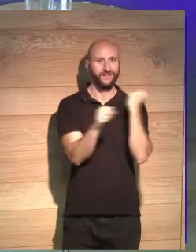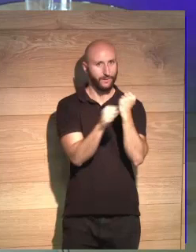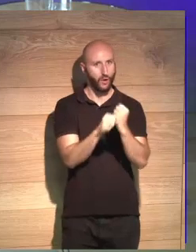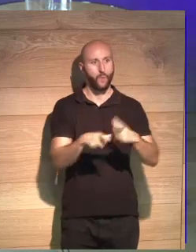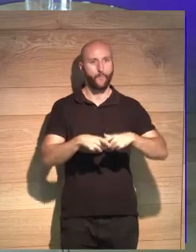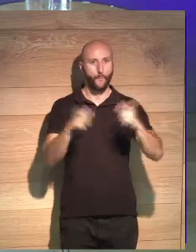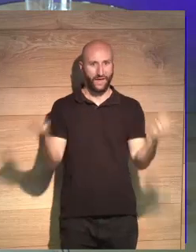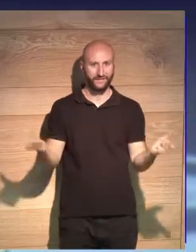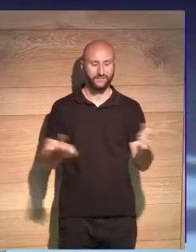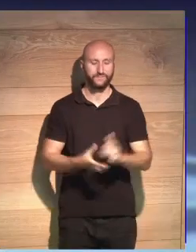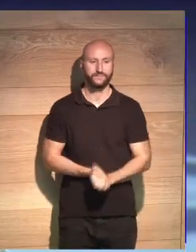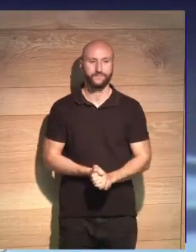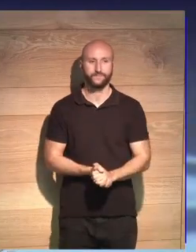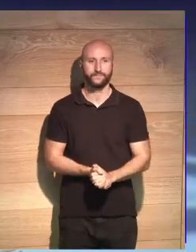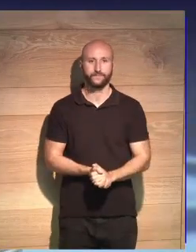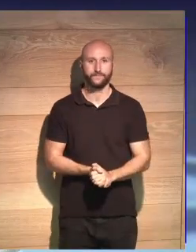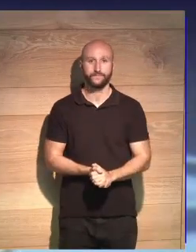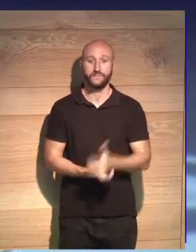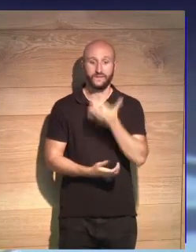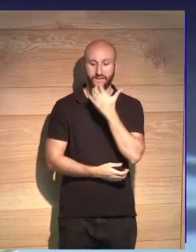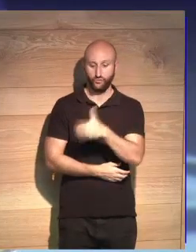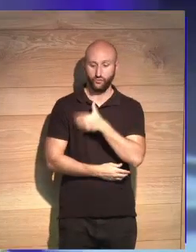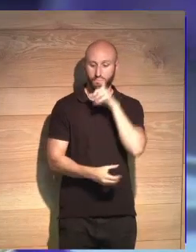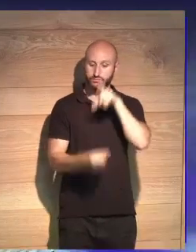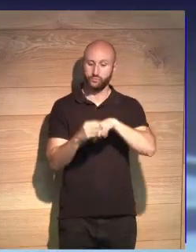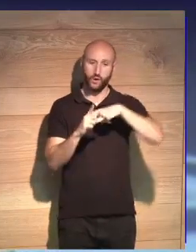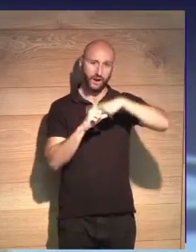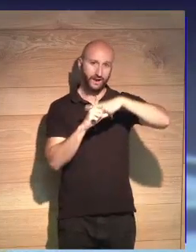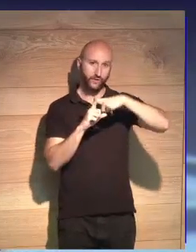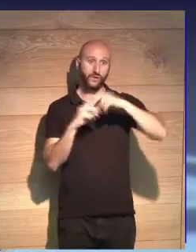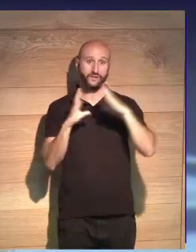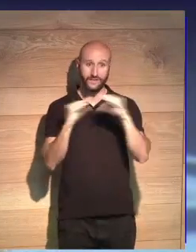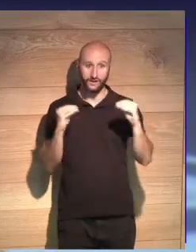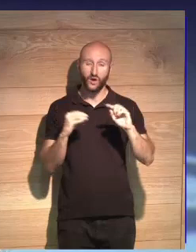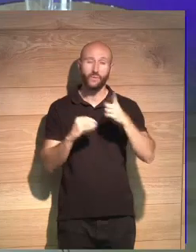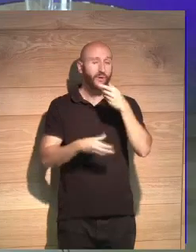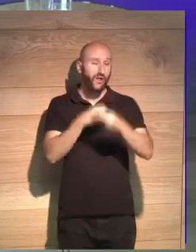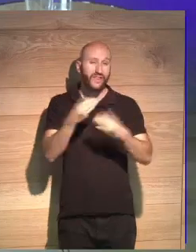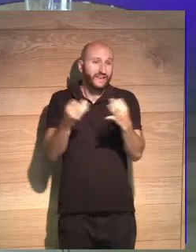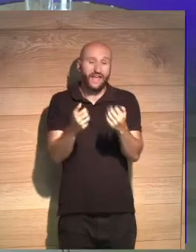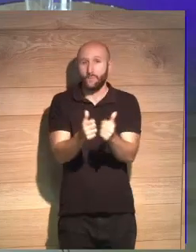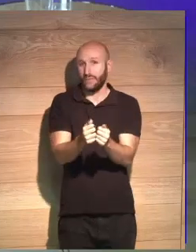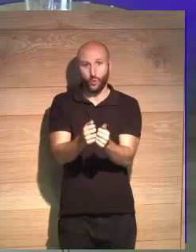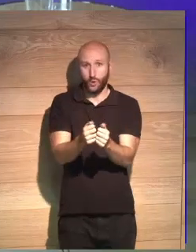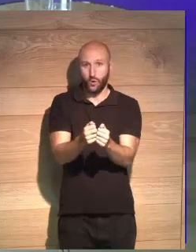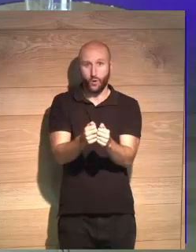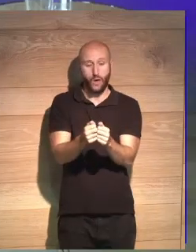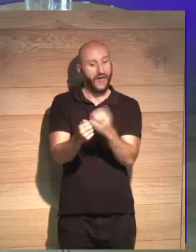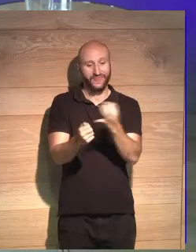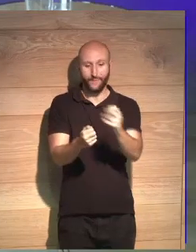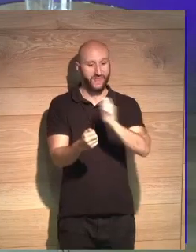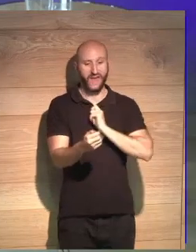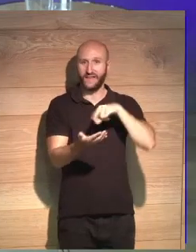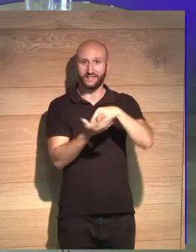we could have access to further technology, we could do more. But the first thing that students who choose